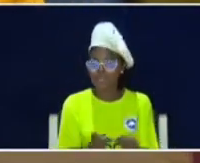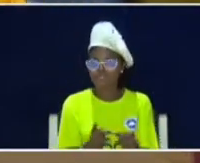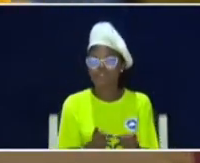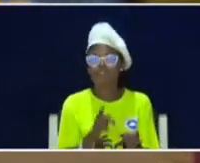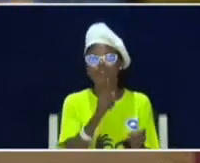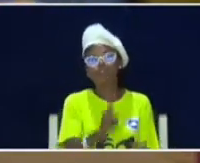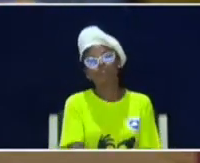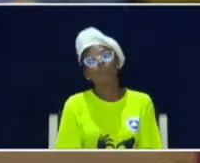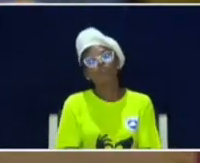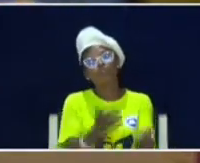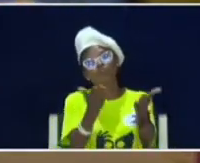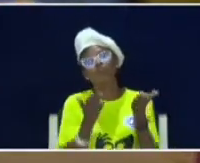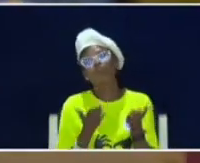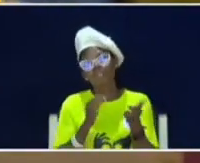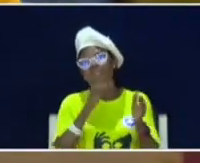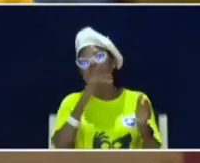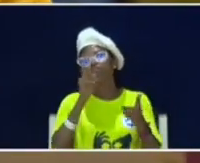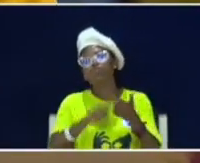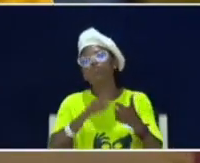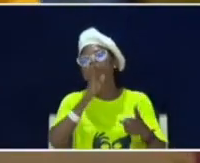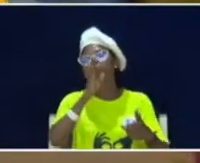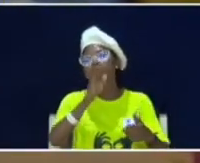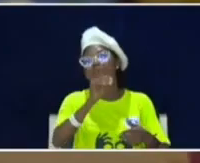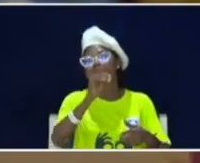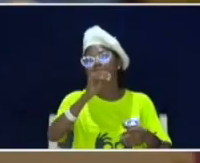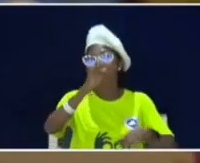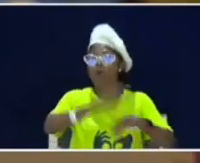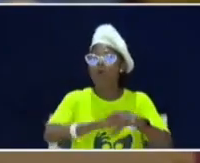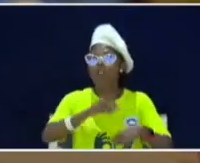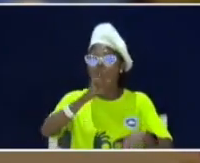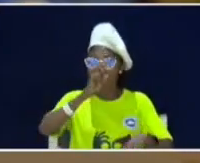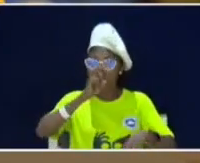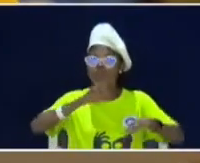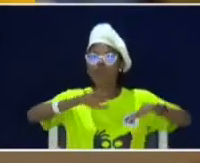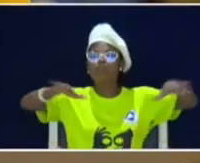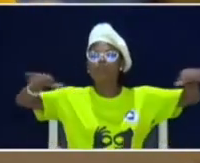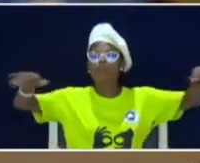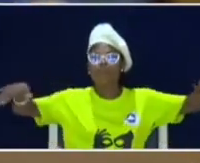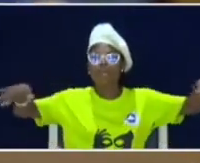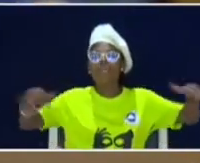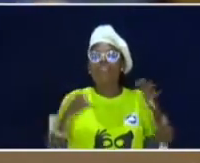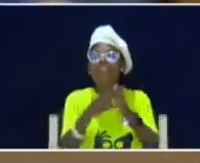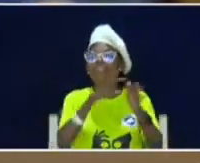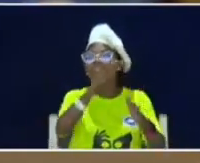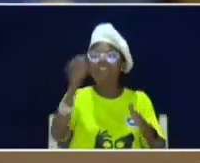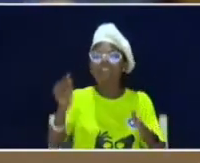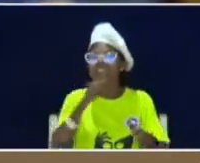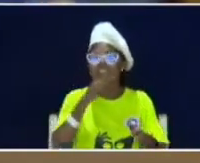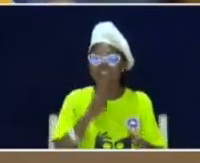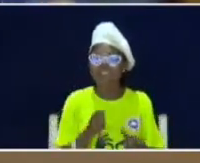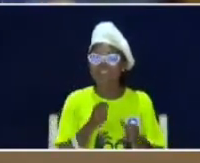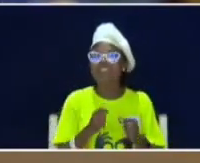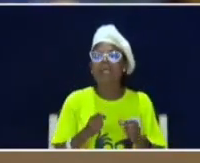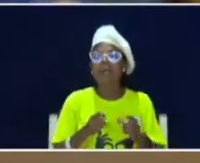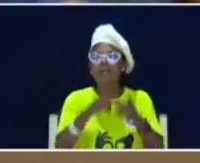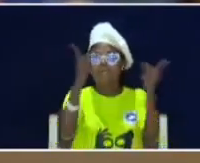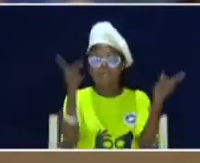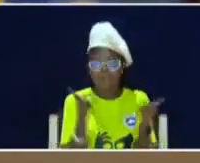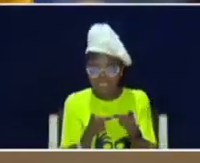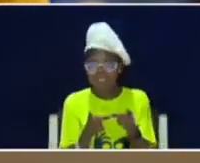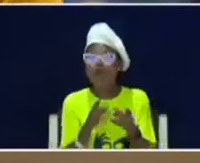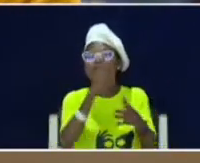believer is to be on eagle's wing. It is a realm of ease. You experience the easy